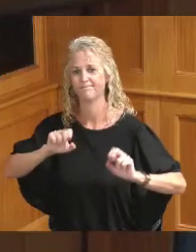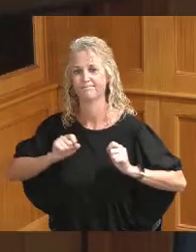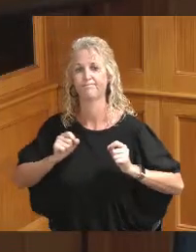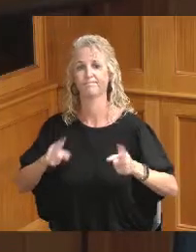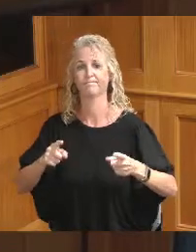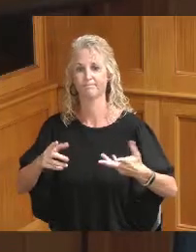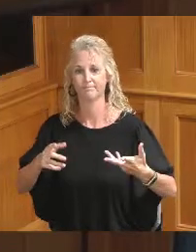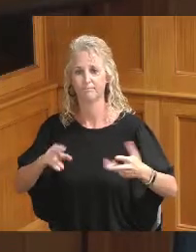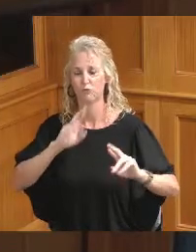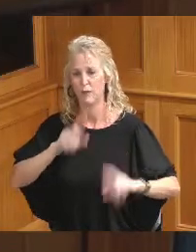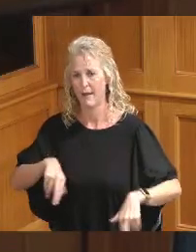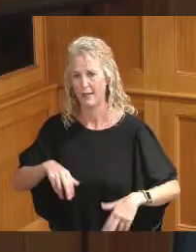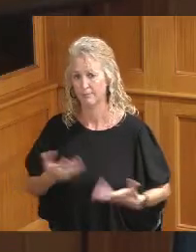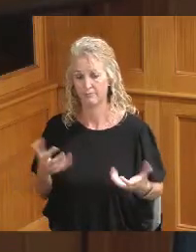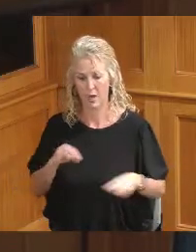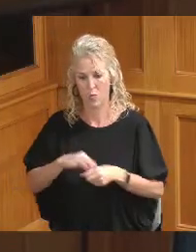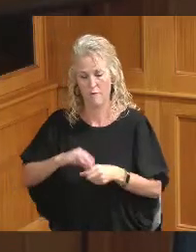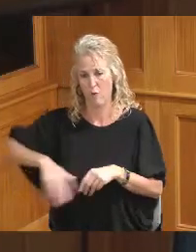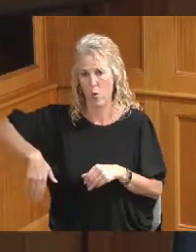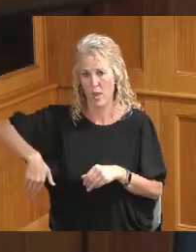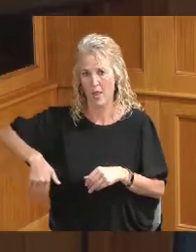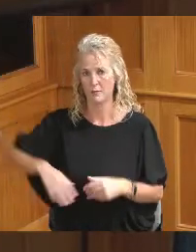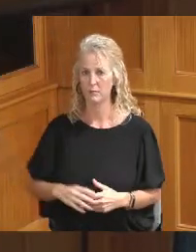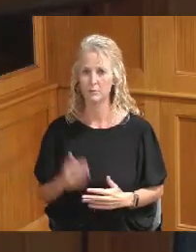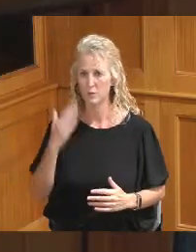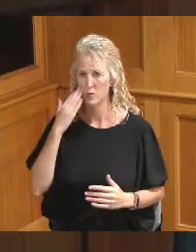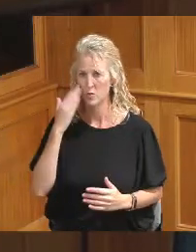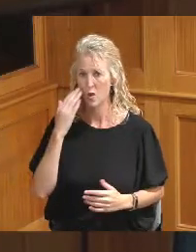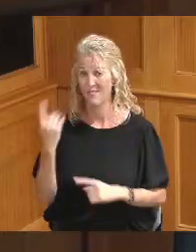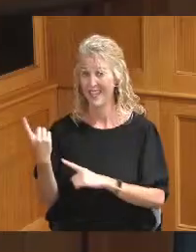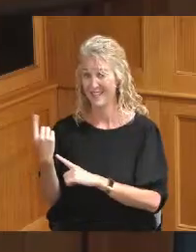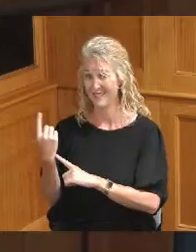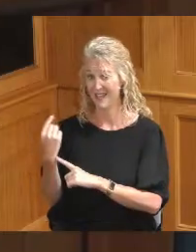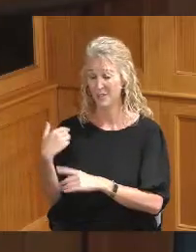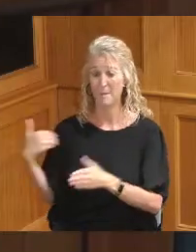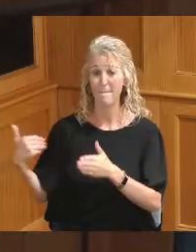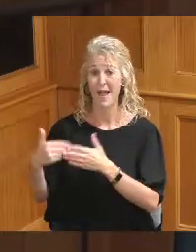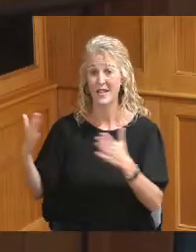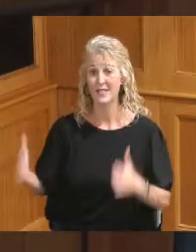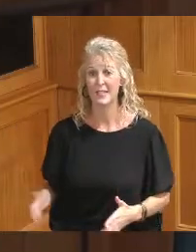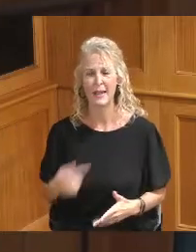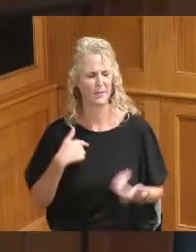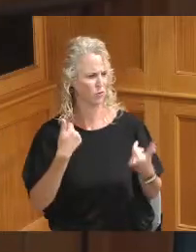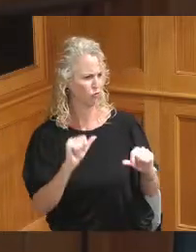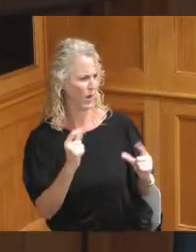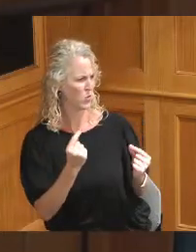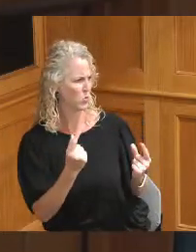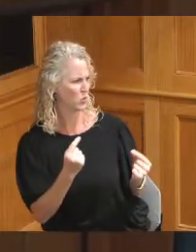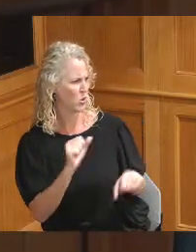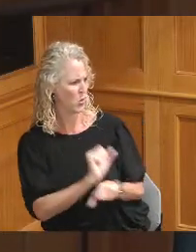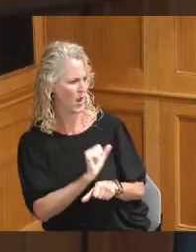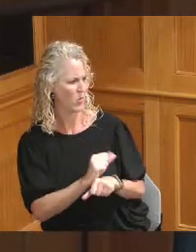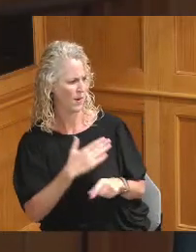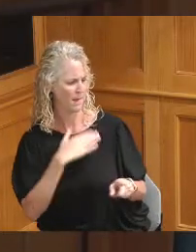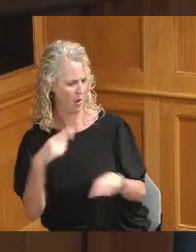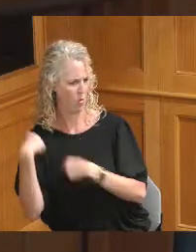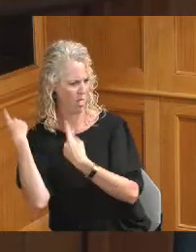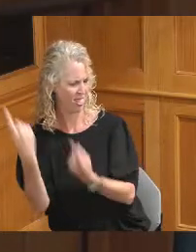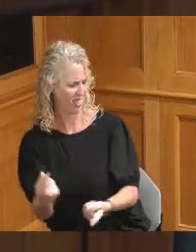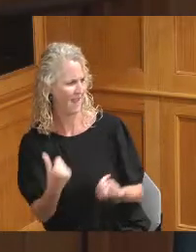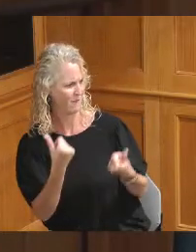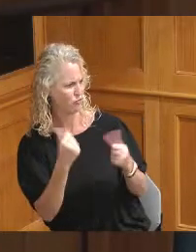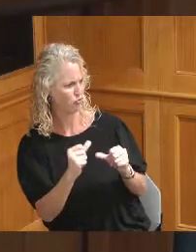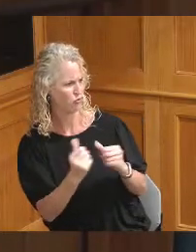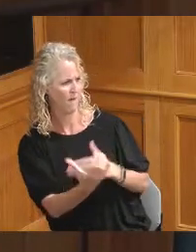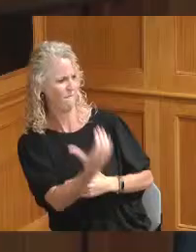want to vote on something. And just like last year, my neighbor come out and said, what you trying to do? I worked my whole life. You trying to make